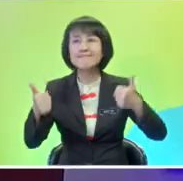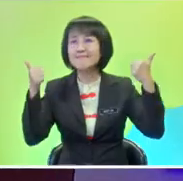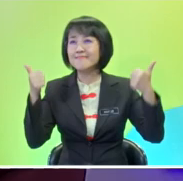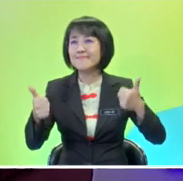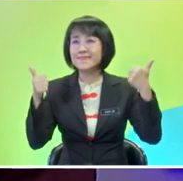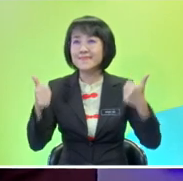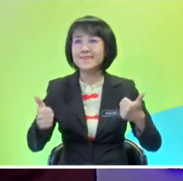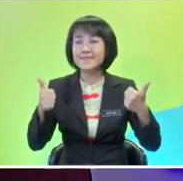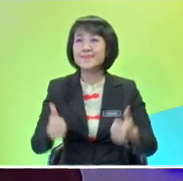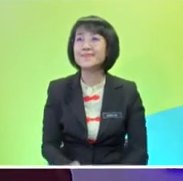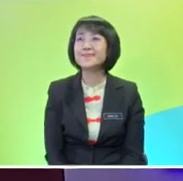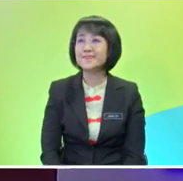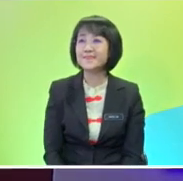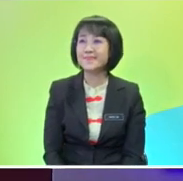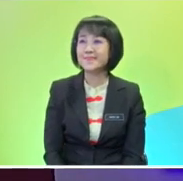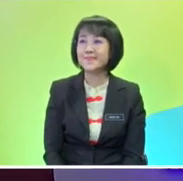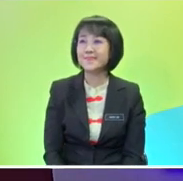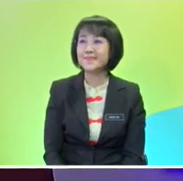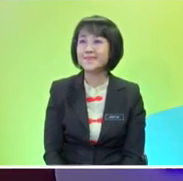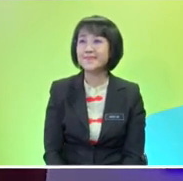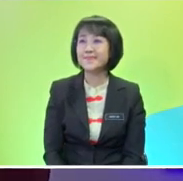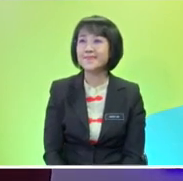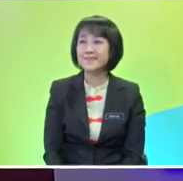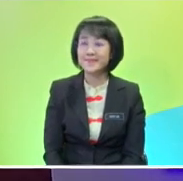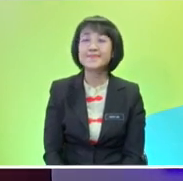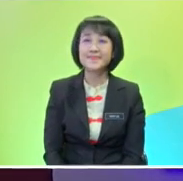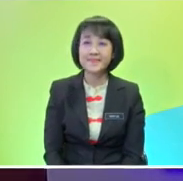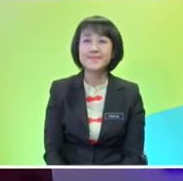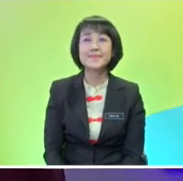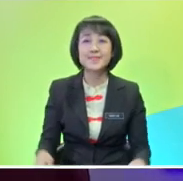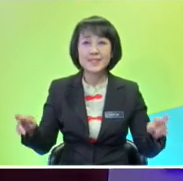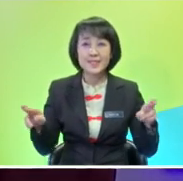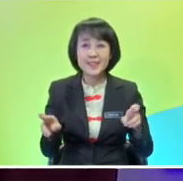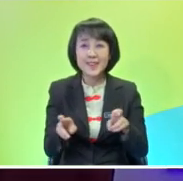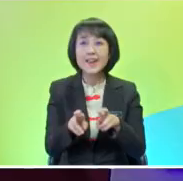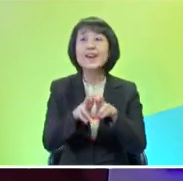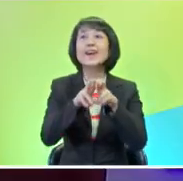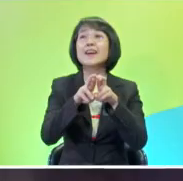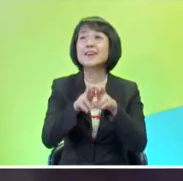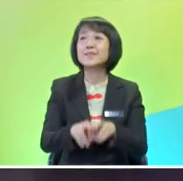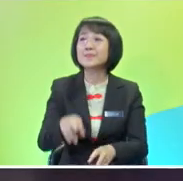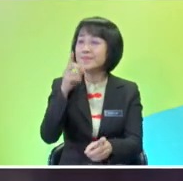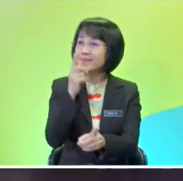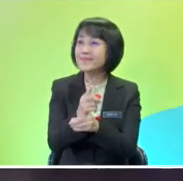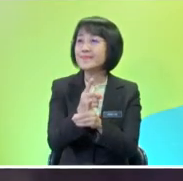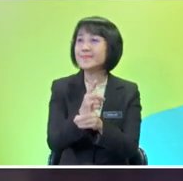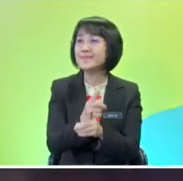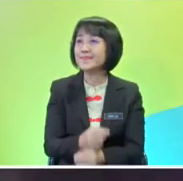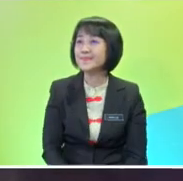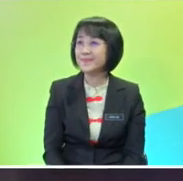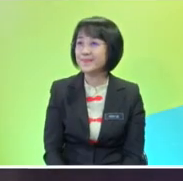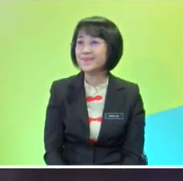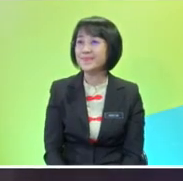rhyme correctly about what Mr. Bot can and can't do. And would you want to give them